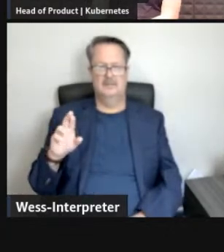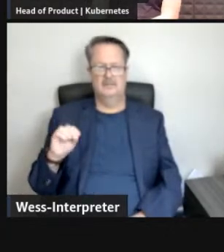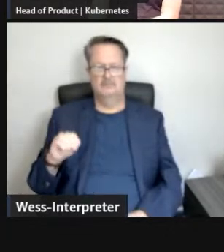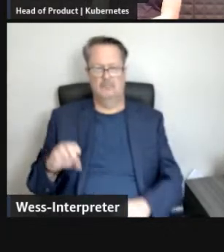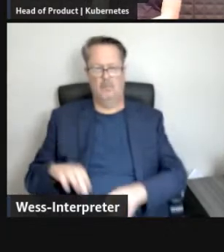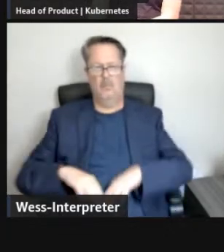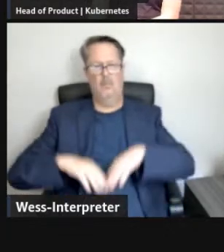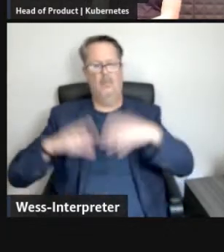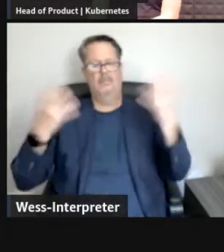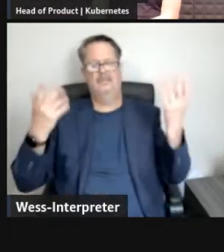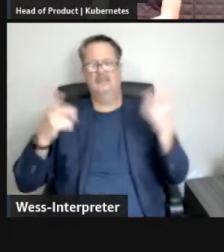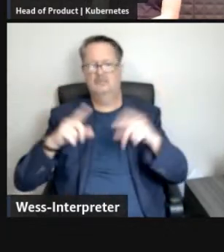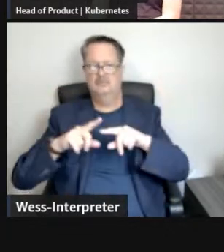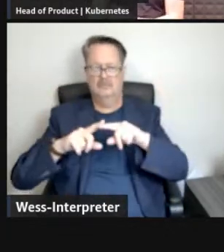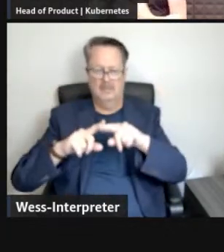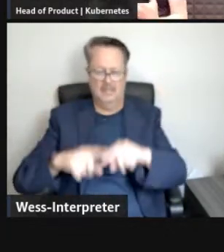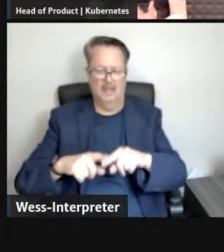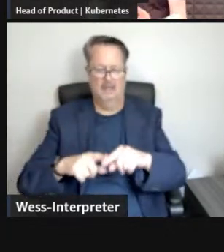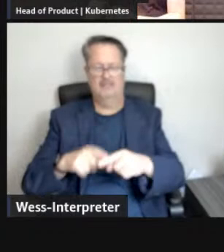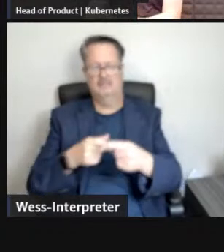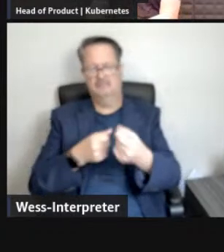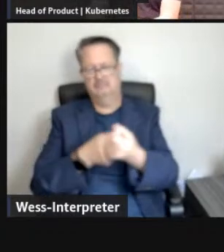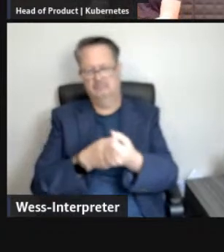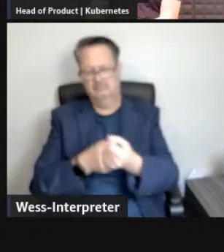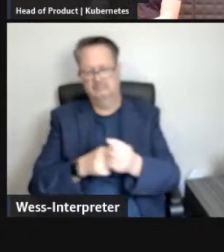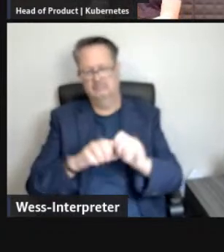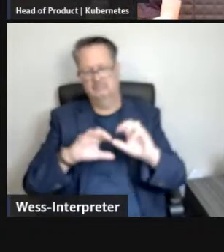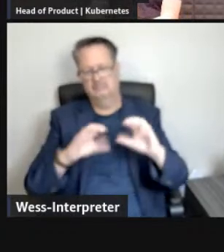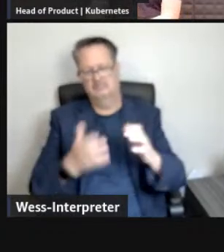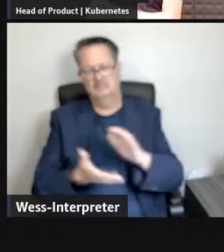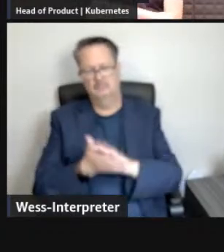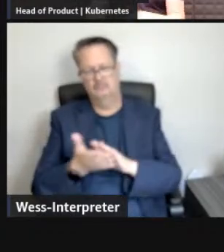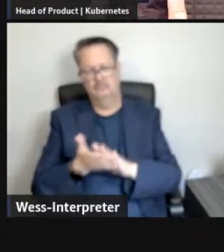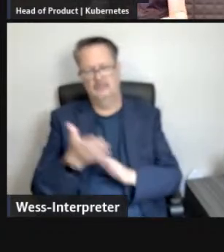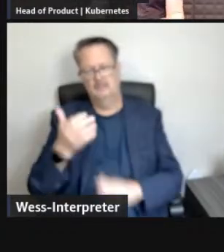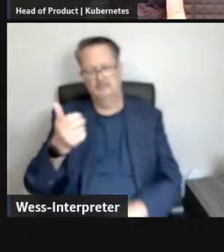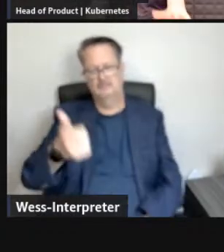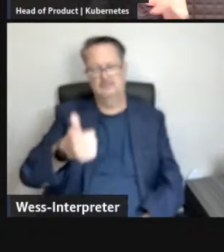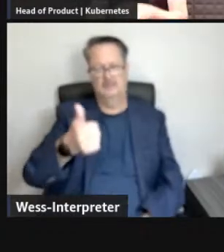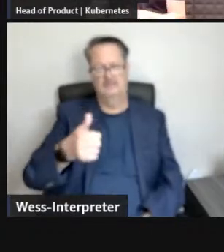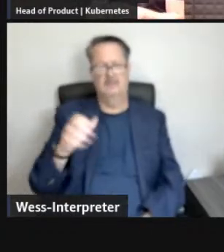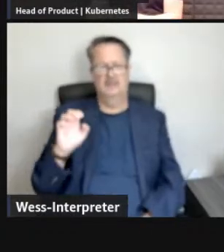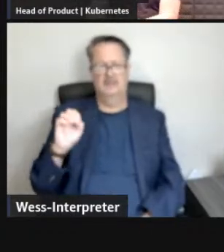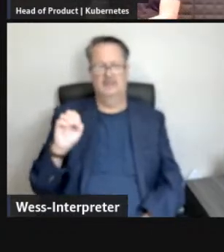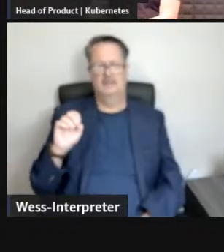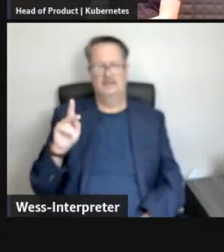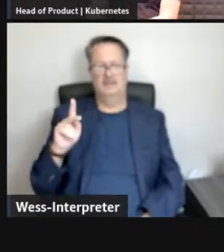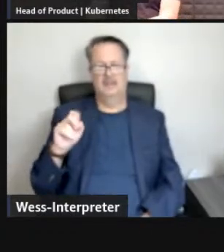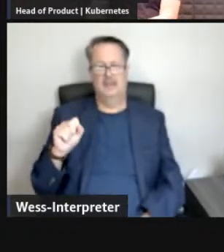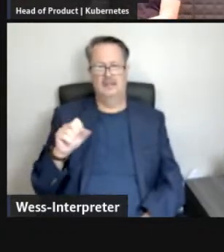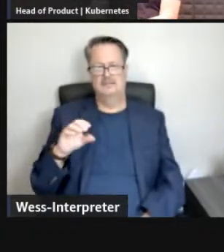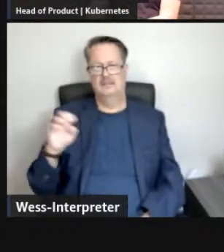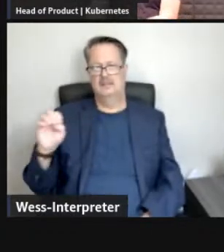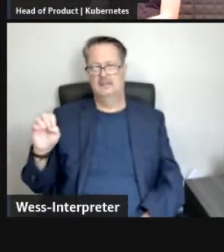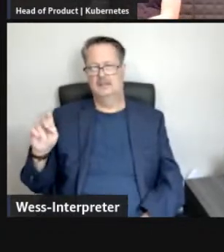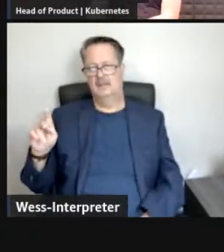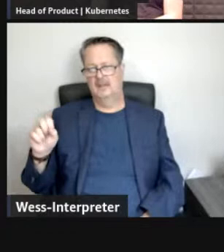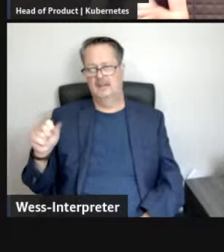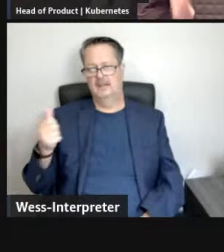clusters on any, and to run those yourselves. So EKS and EKS Anywhere, both built on EKS